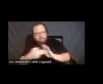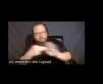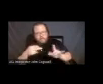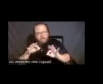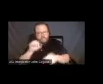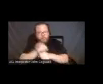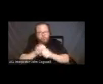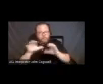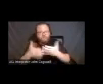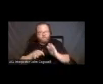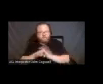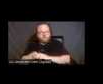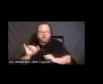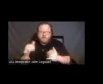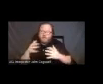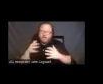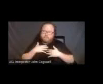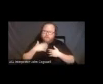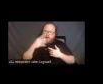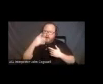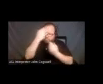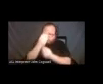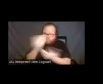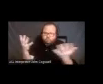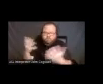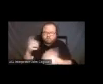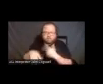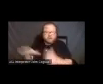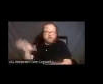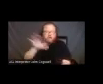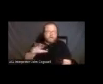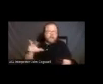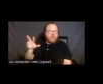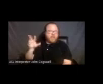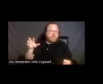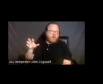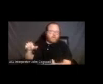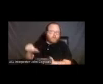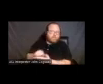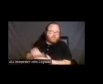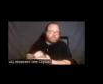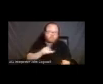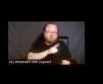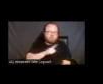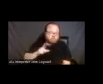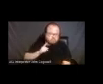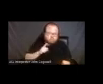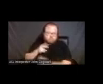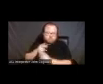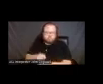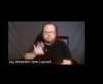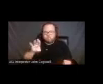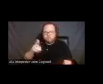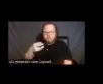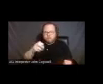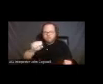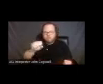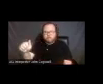And that is my snapshot of the about 300 some page legislation that is called the BHSA